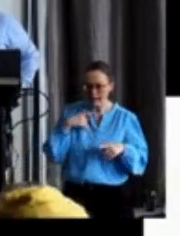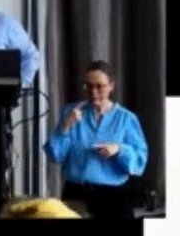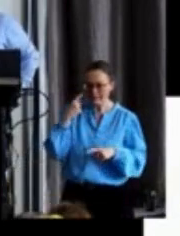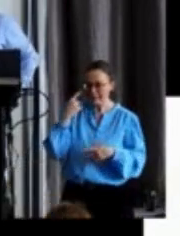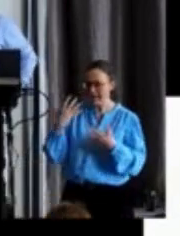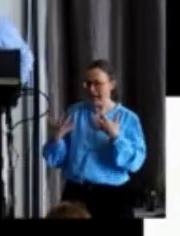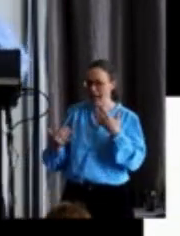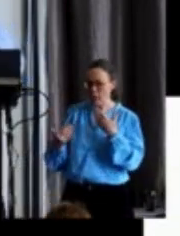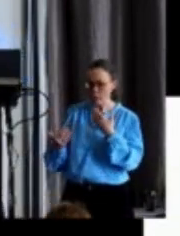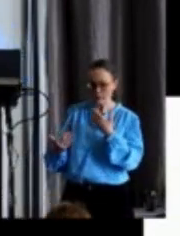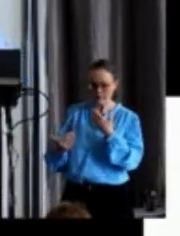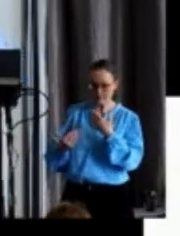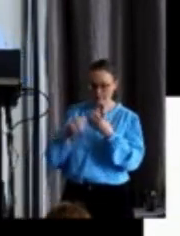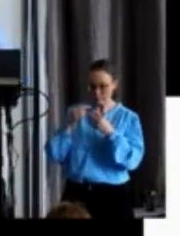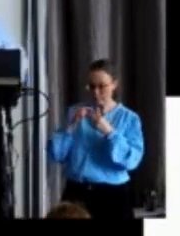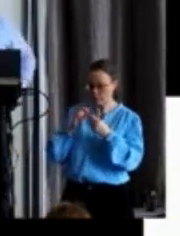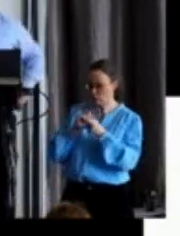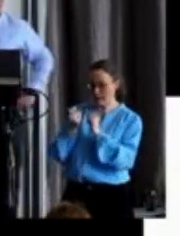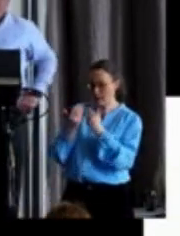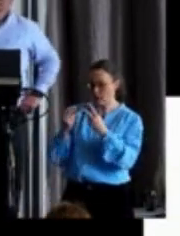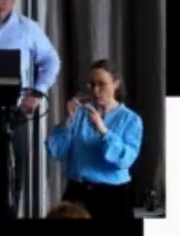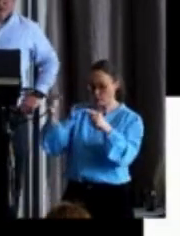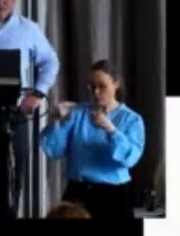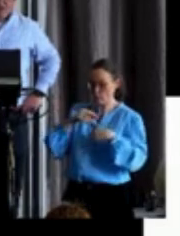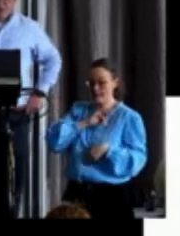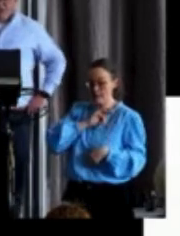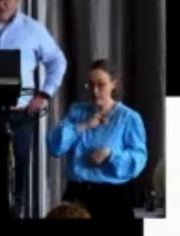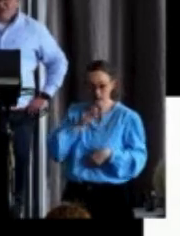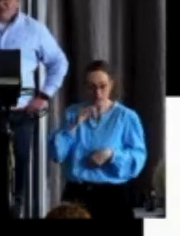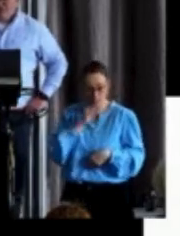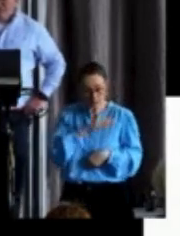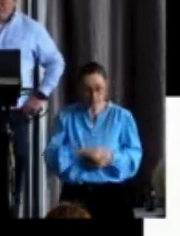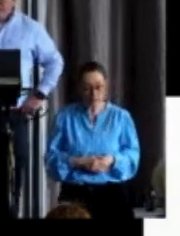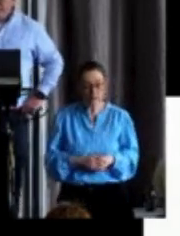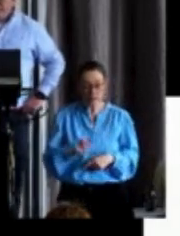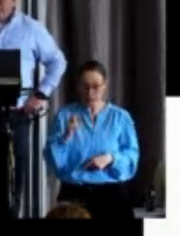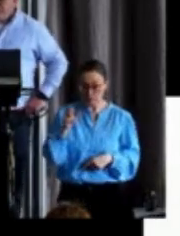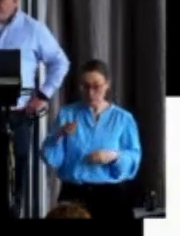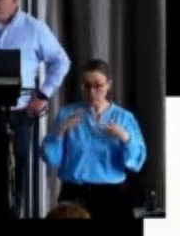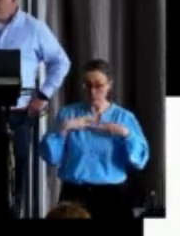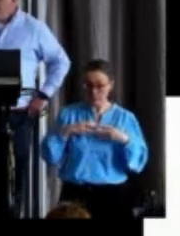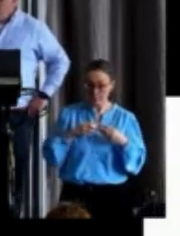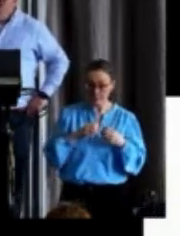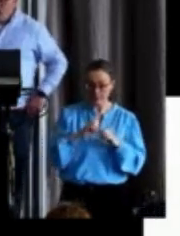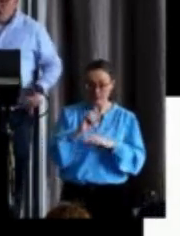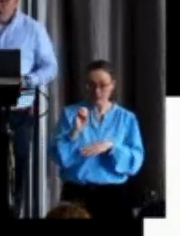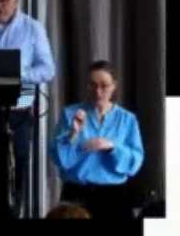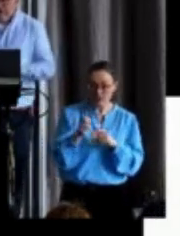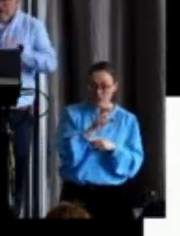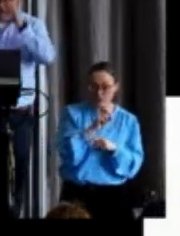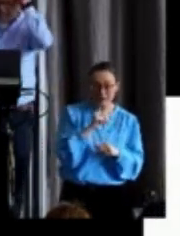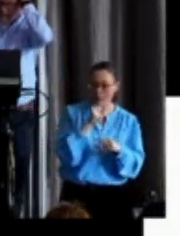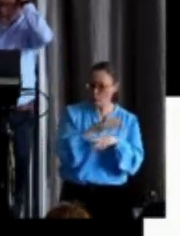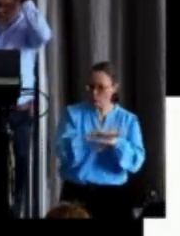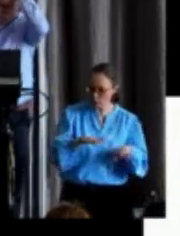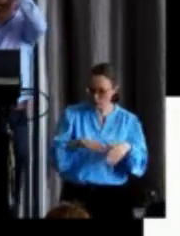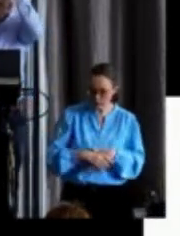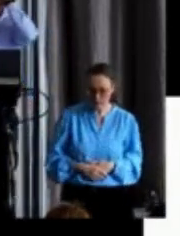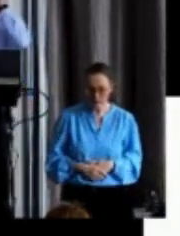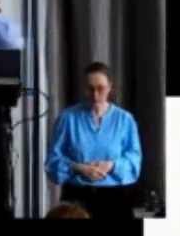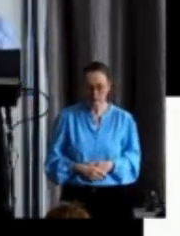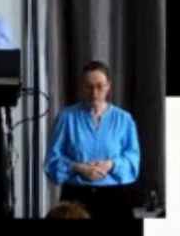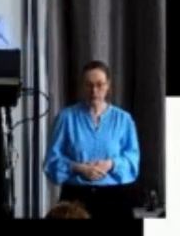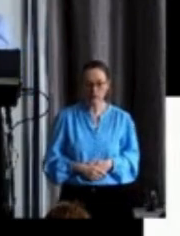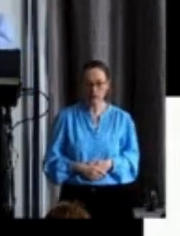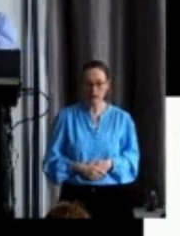terms of how they view themselves, which is really important. So this person is a female, they're in 30s and they've no children. I think